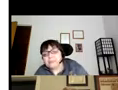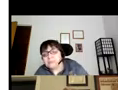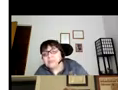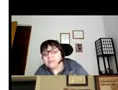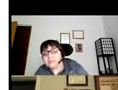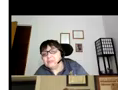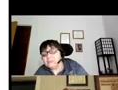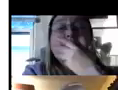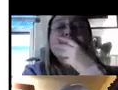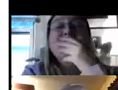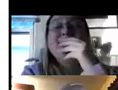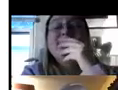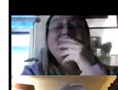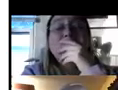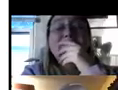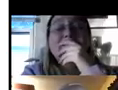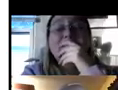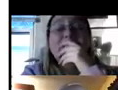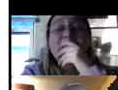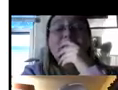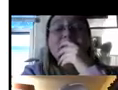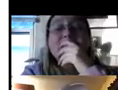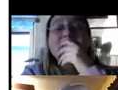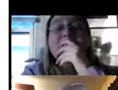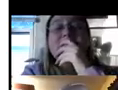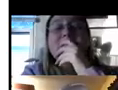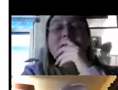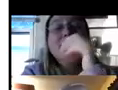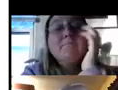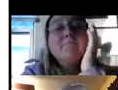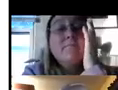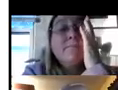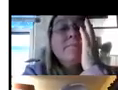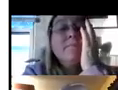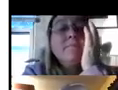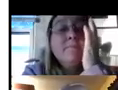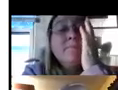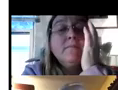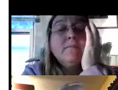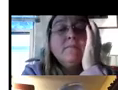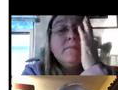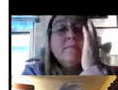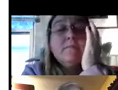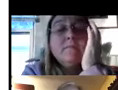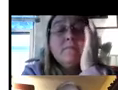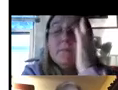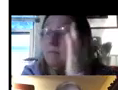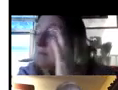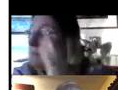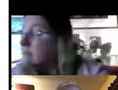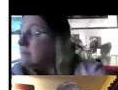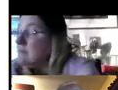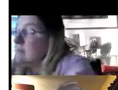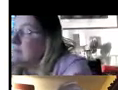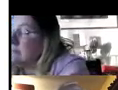be on different spectrums of belief on every other thing, but that one